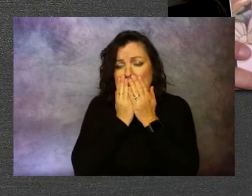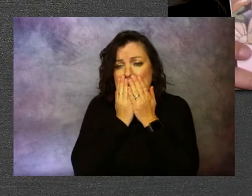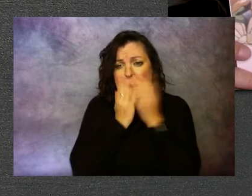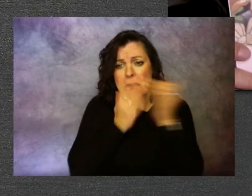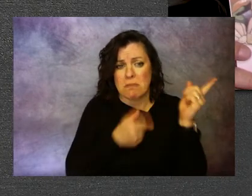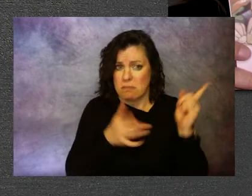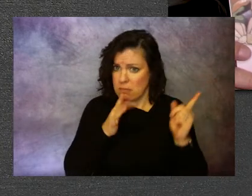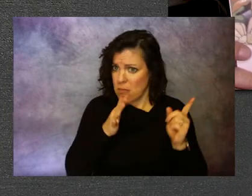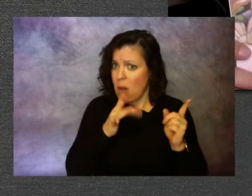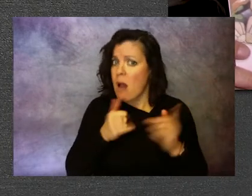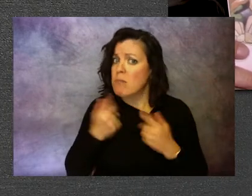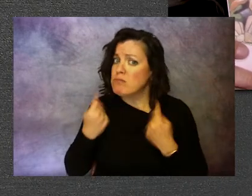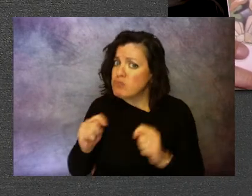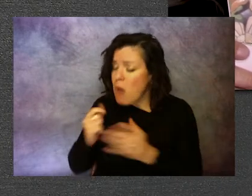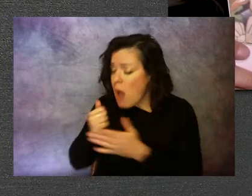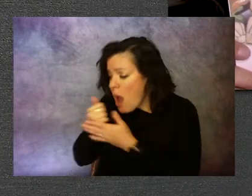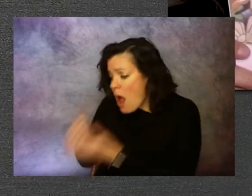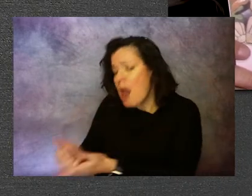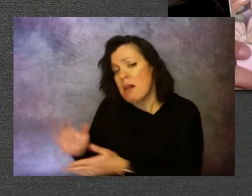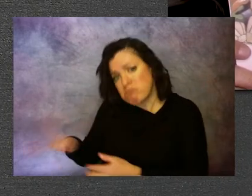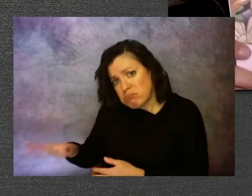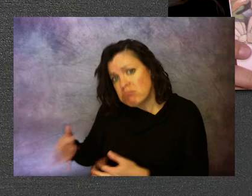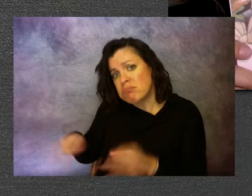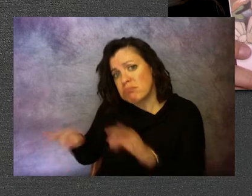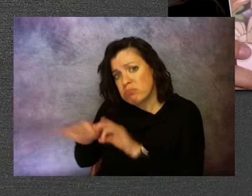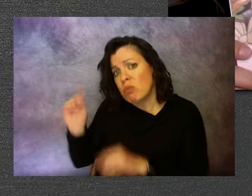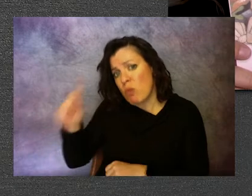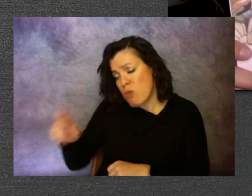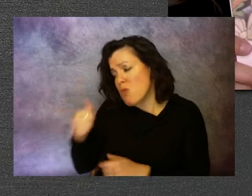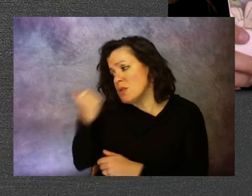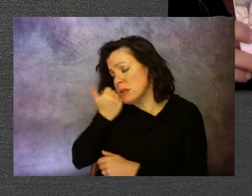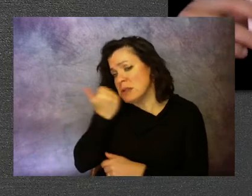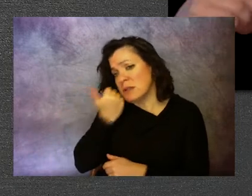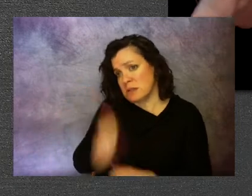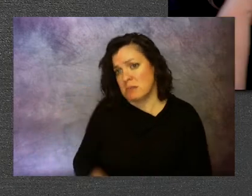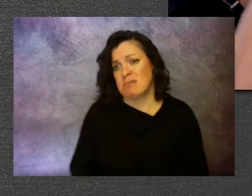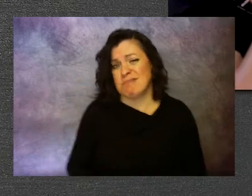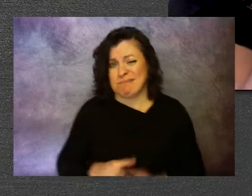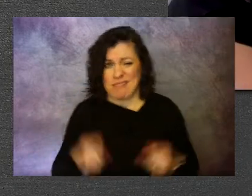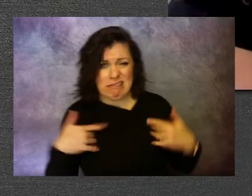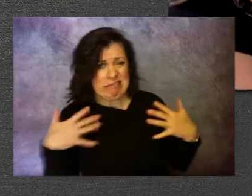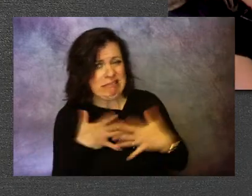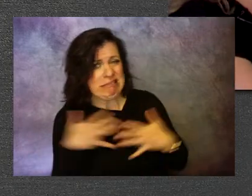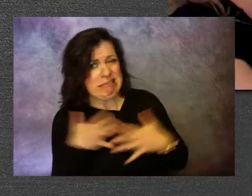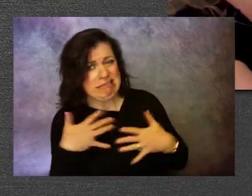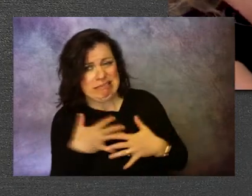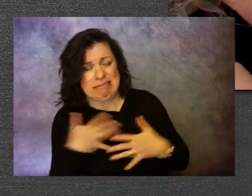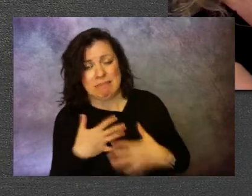help him with that problem, huh? He's feeling nervous, and his grown-up can help him.